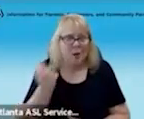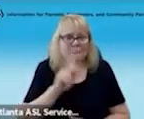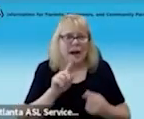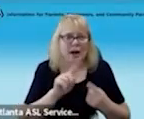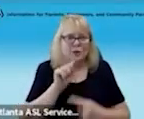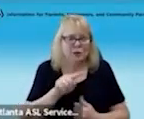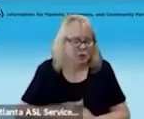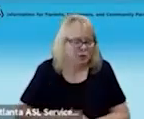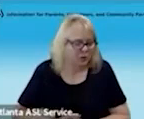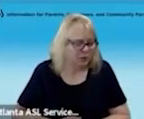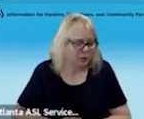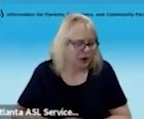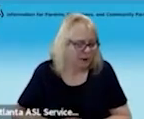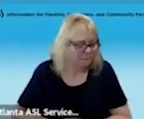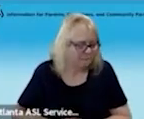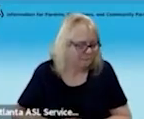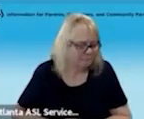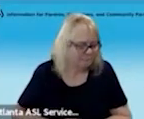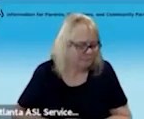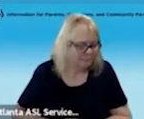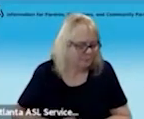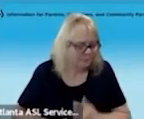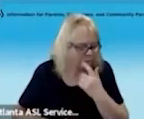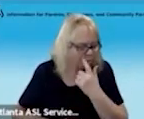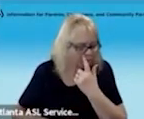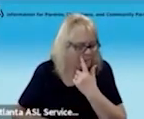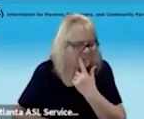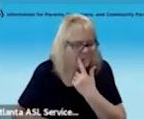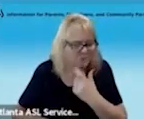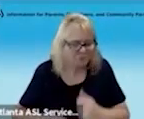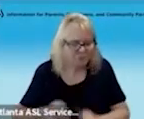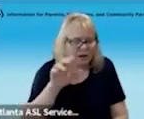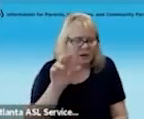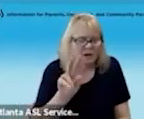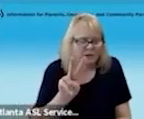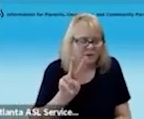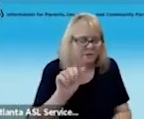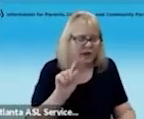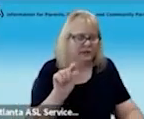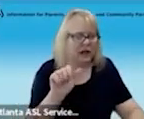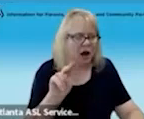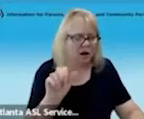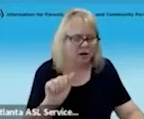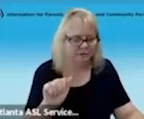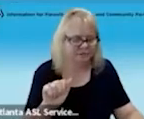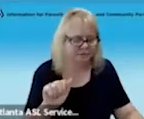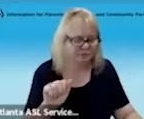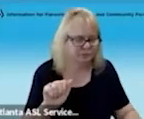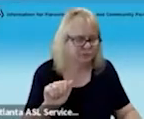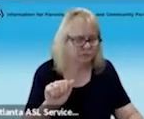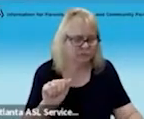Thank you so much. And I think we have time for maybe one more question. So Vatana, I'm going to punt back to